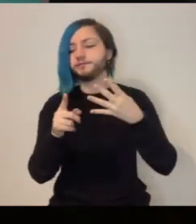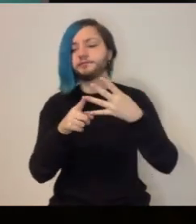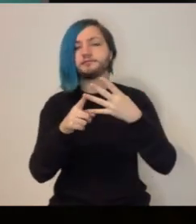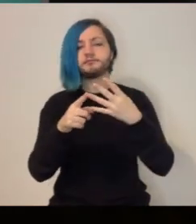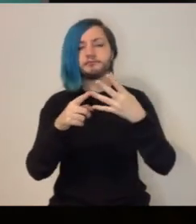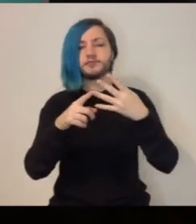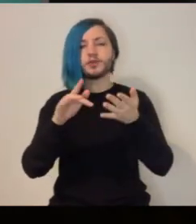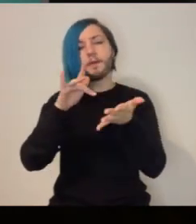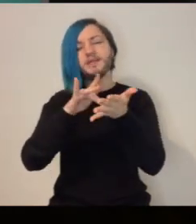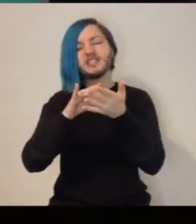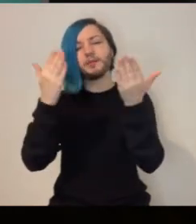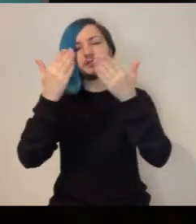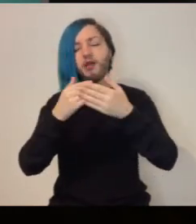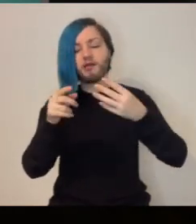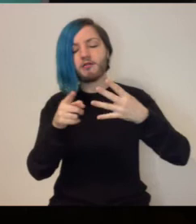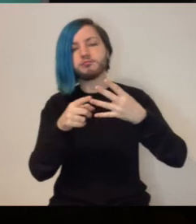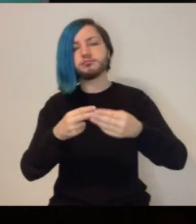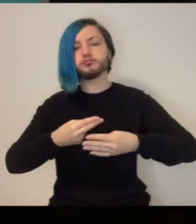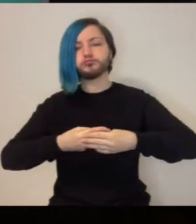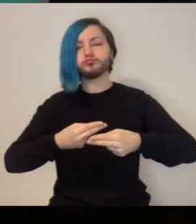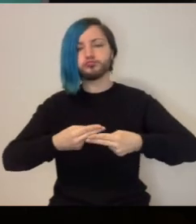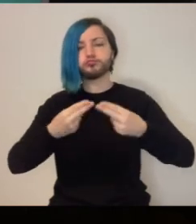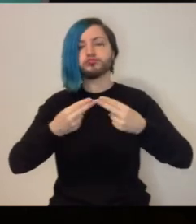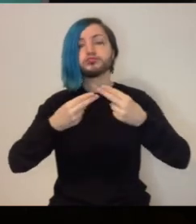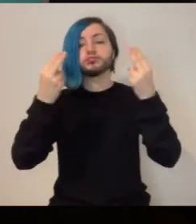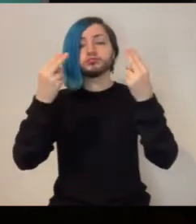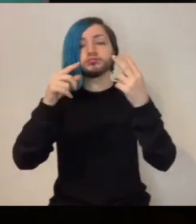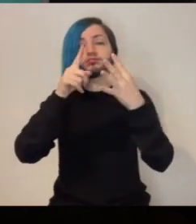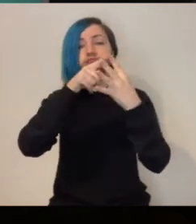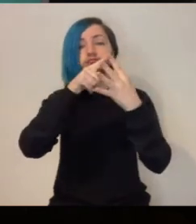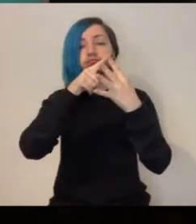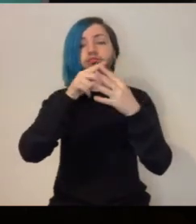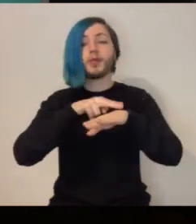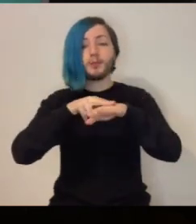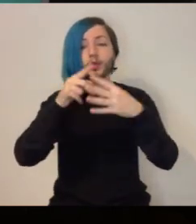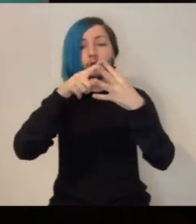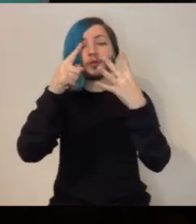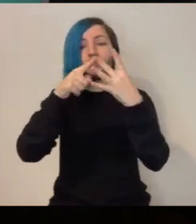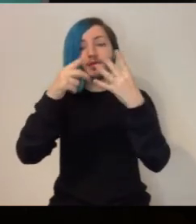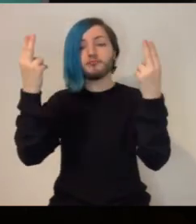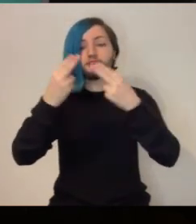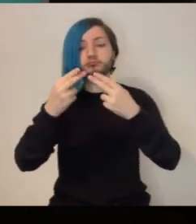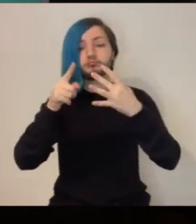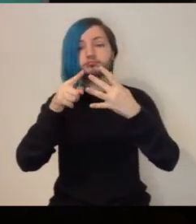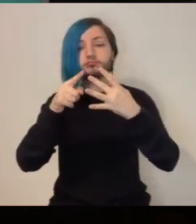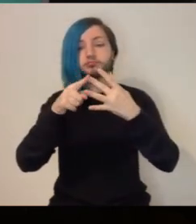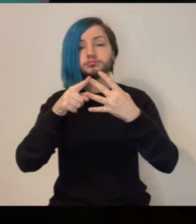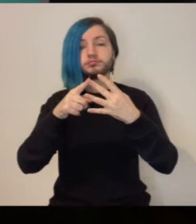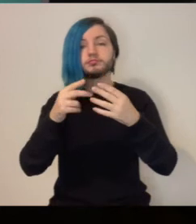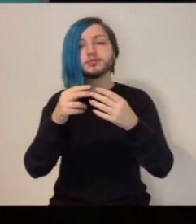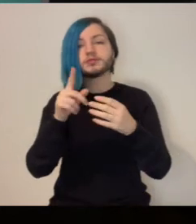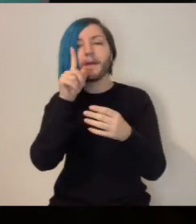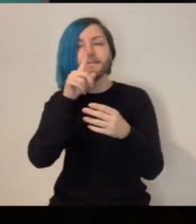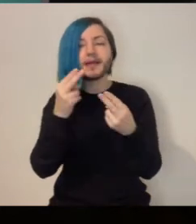So that's my medium dark. The blue is going to be my lightest colour, and then next to that I'm going to have this